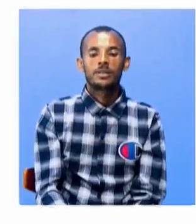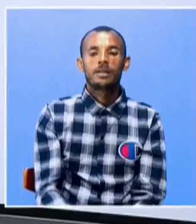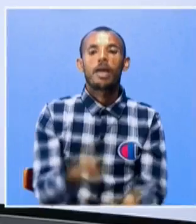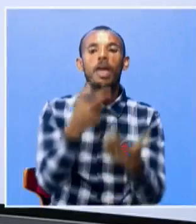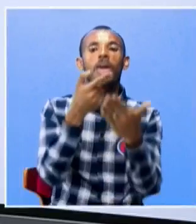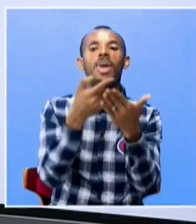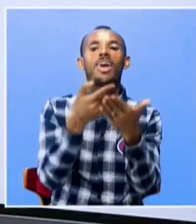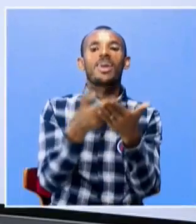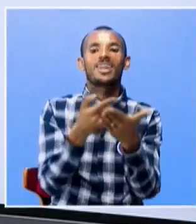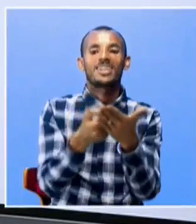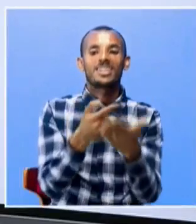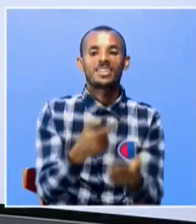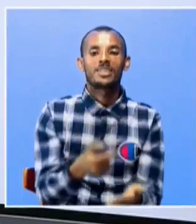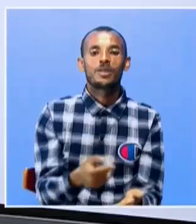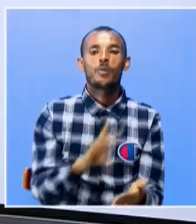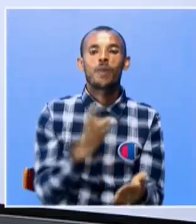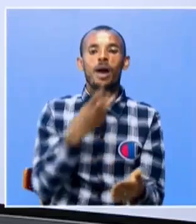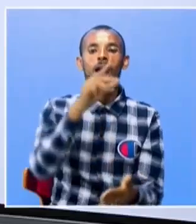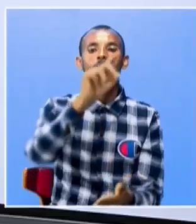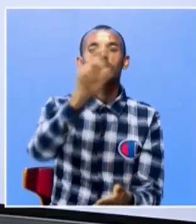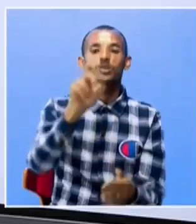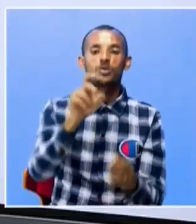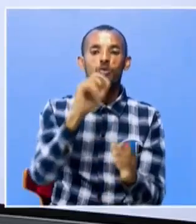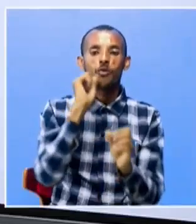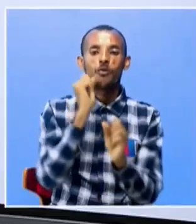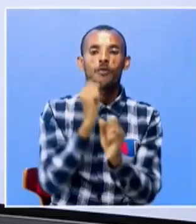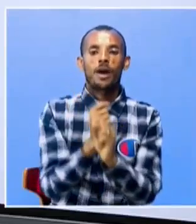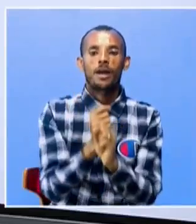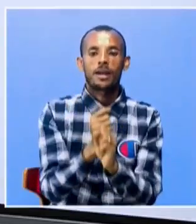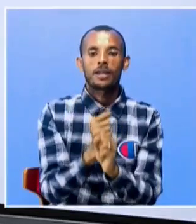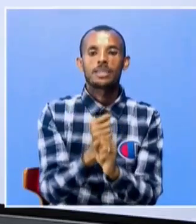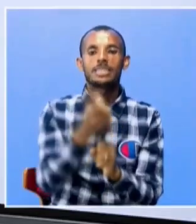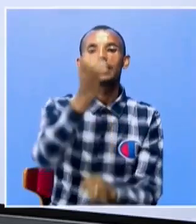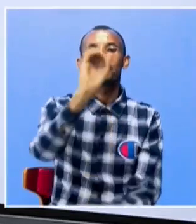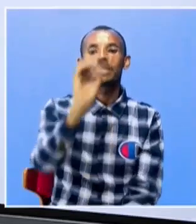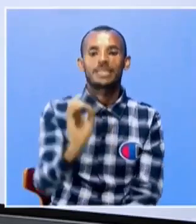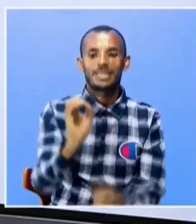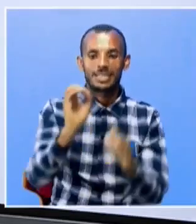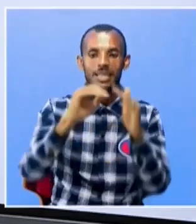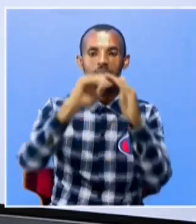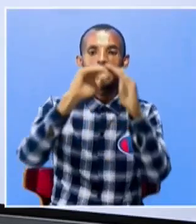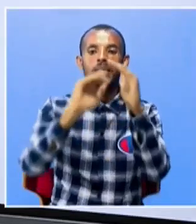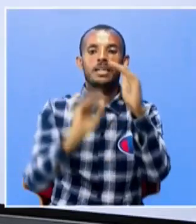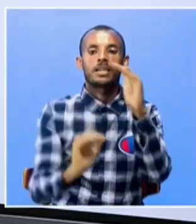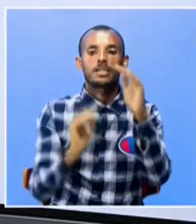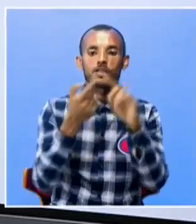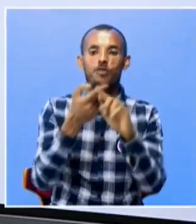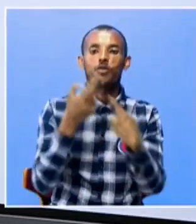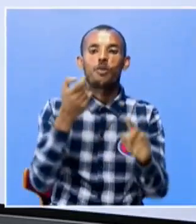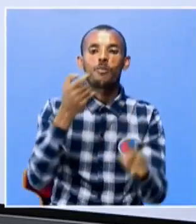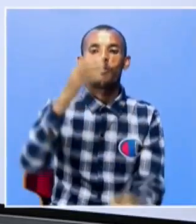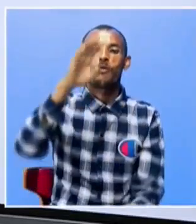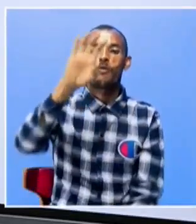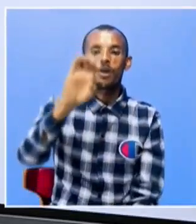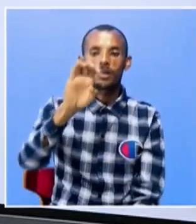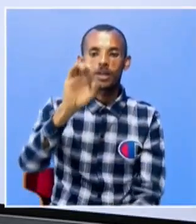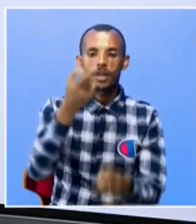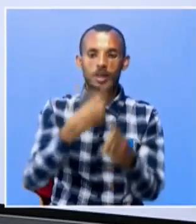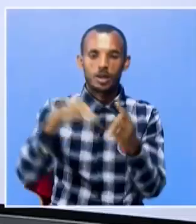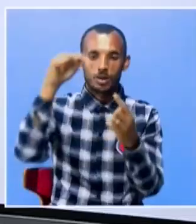Here, we are asked to find the percent decrease from 40 to